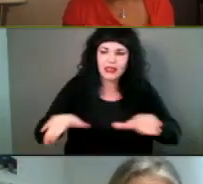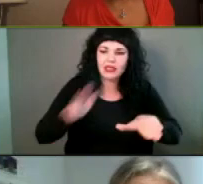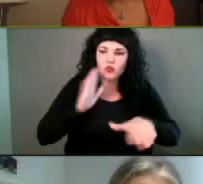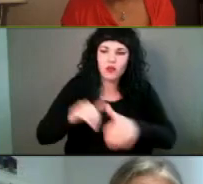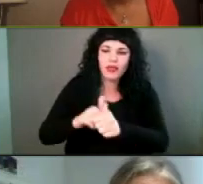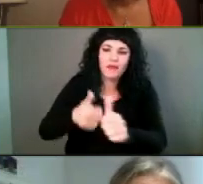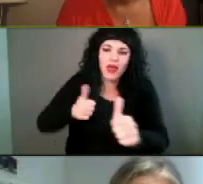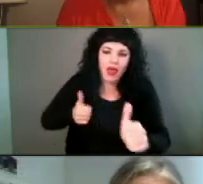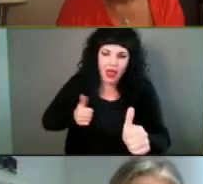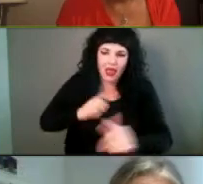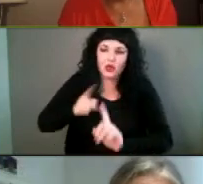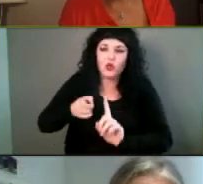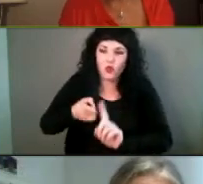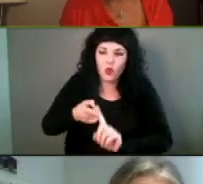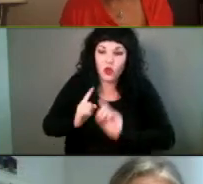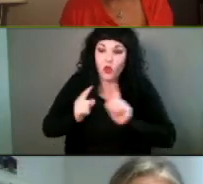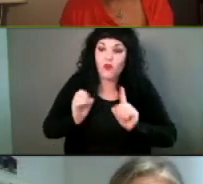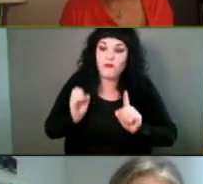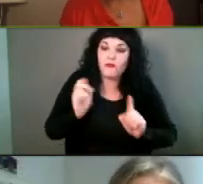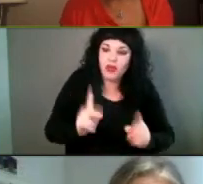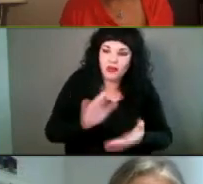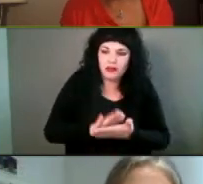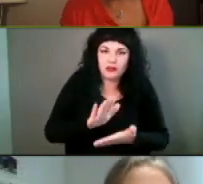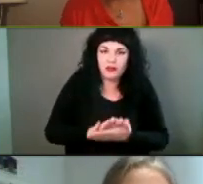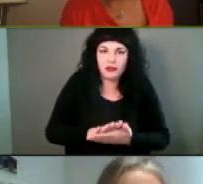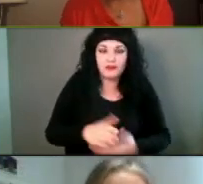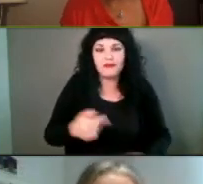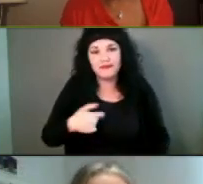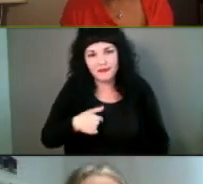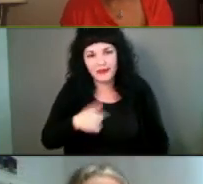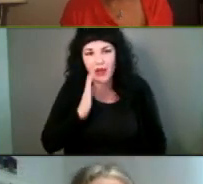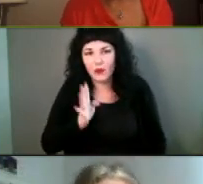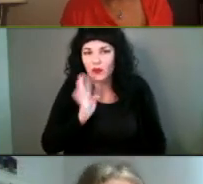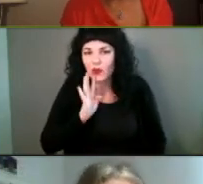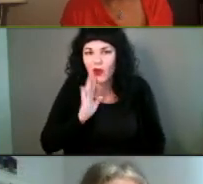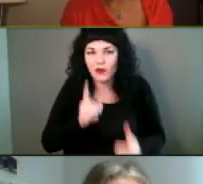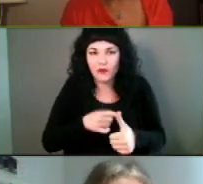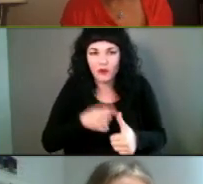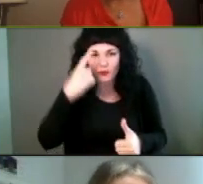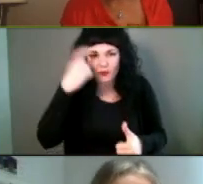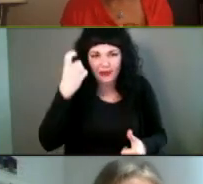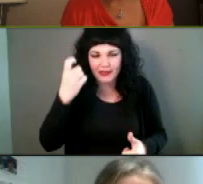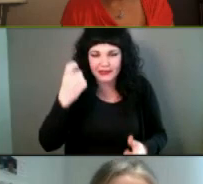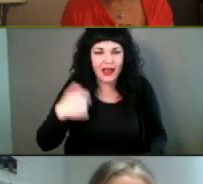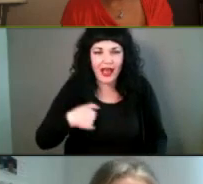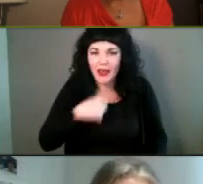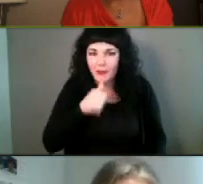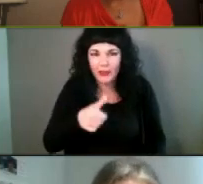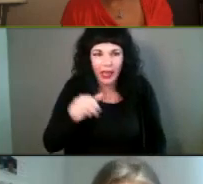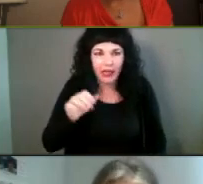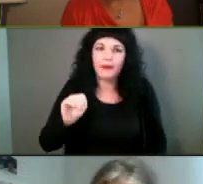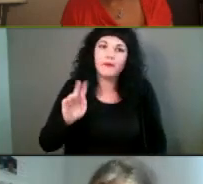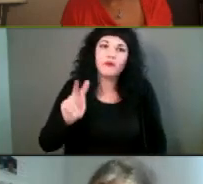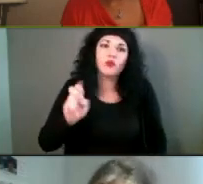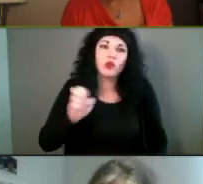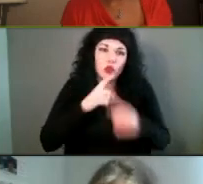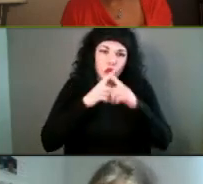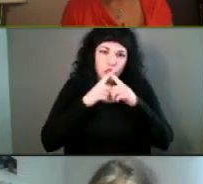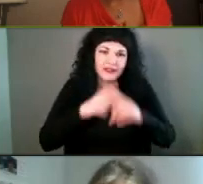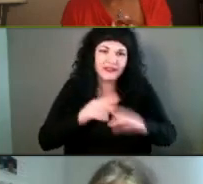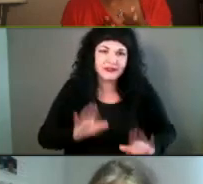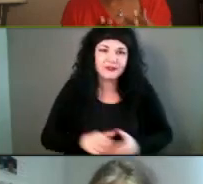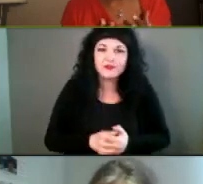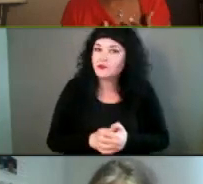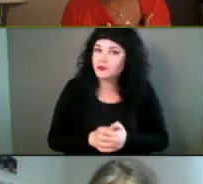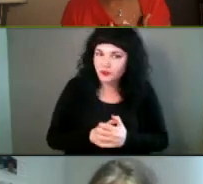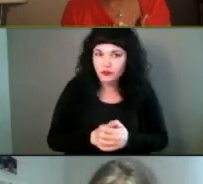I'll go ahead and go first since I'm unmuted. One of the hardest, and I'm telling you, one of the hardest parts of